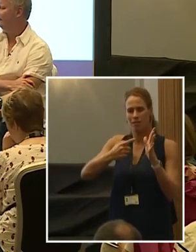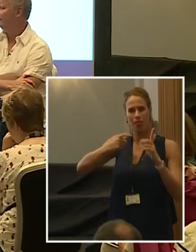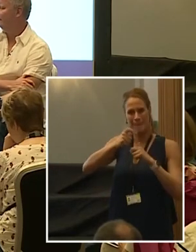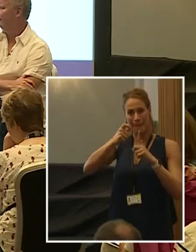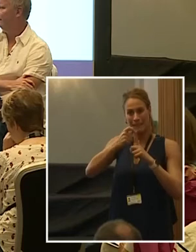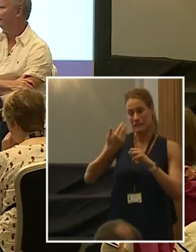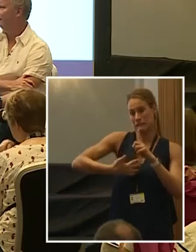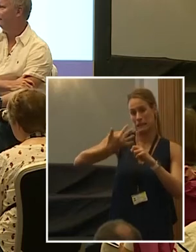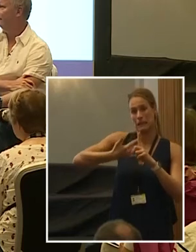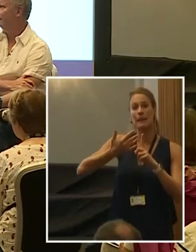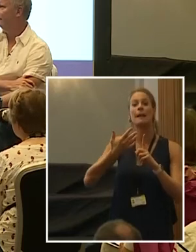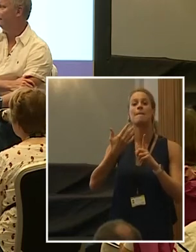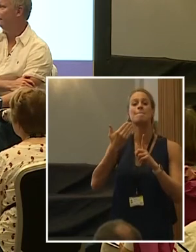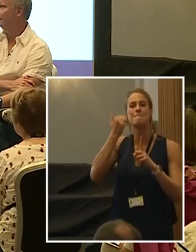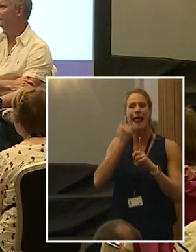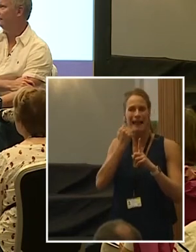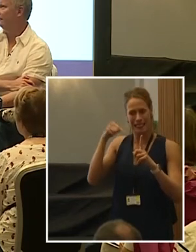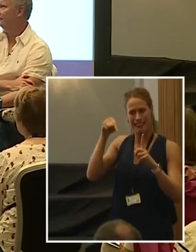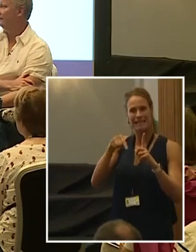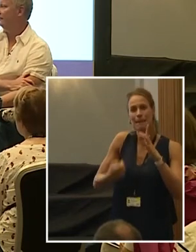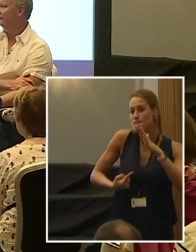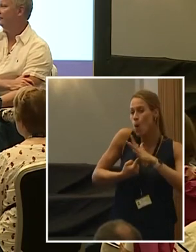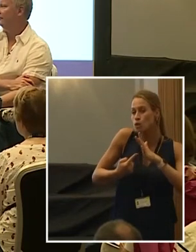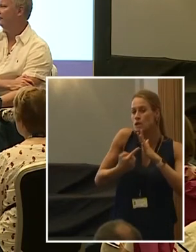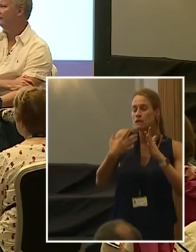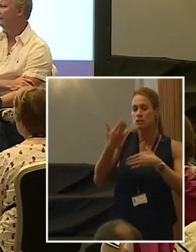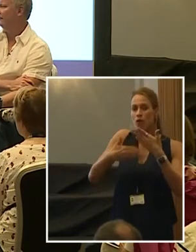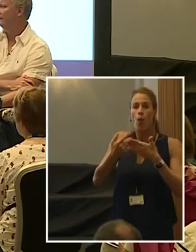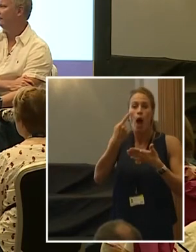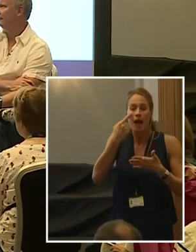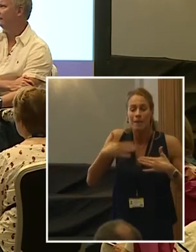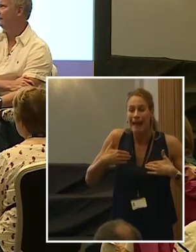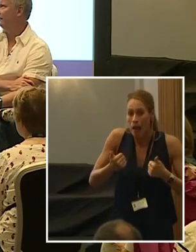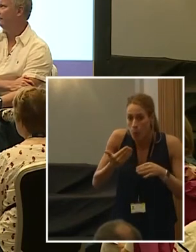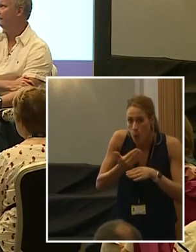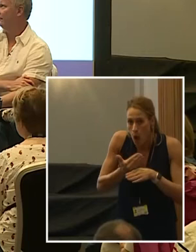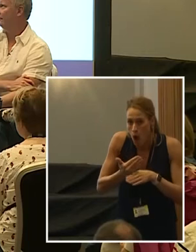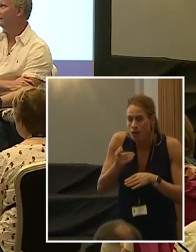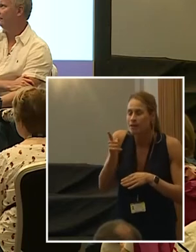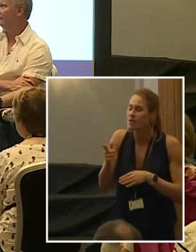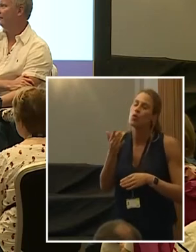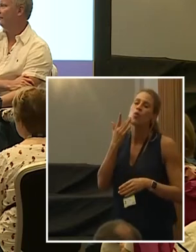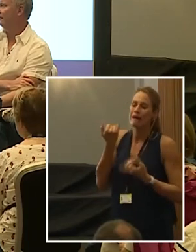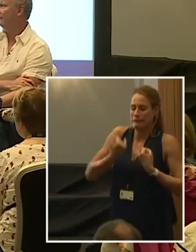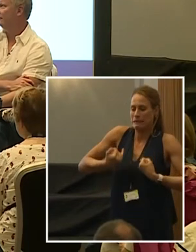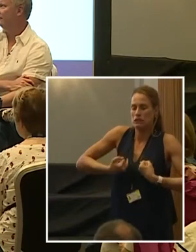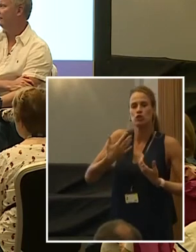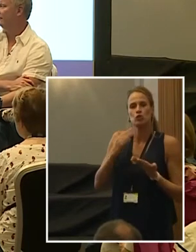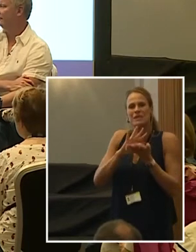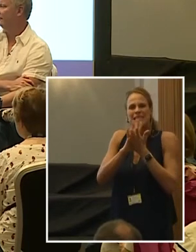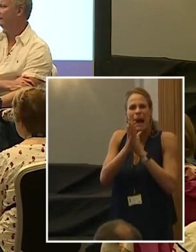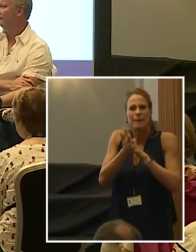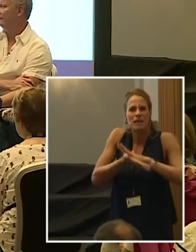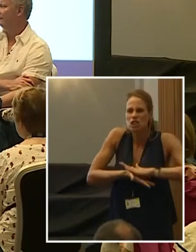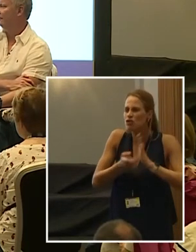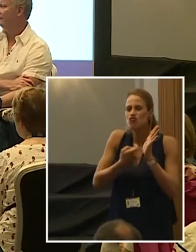epithelium is a really important part of keeping the overlying retina healthy and working. And in conditions where you have damage or where the